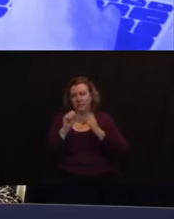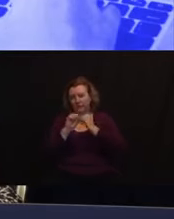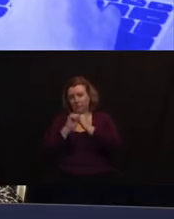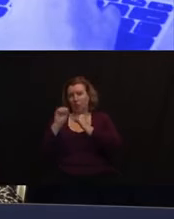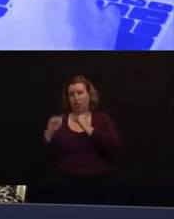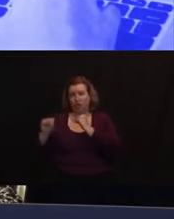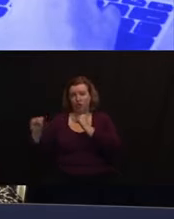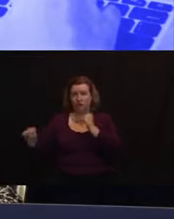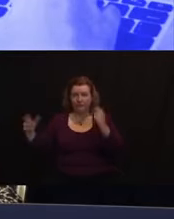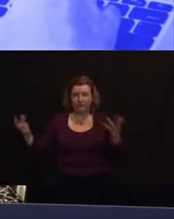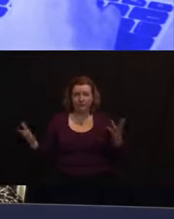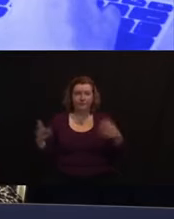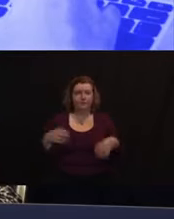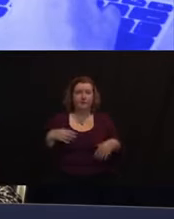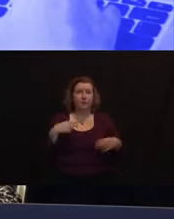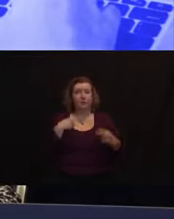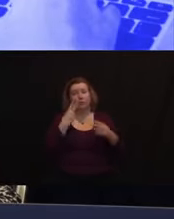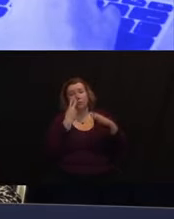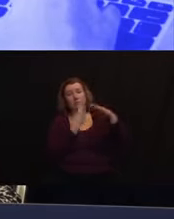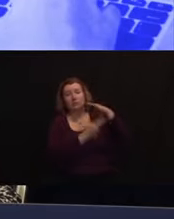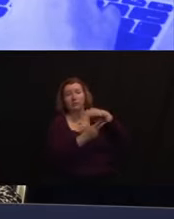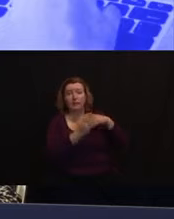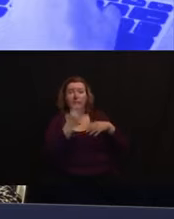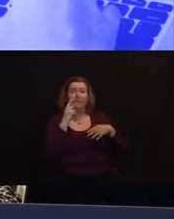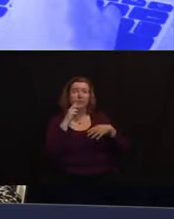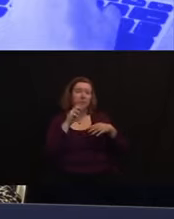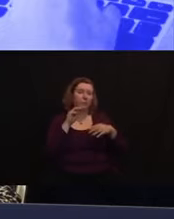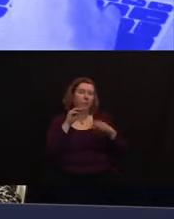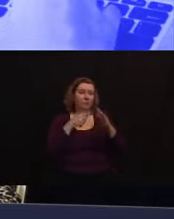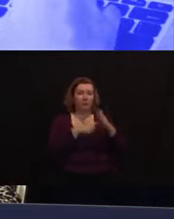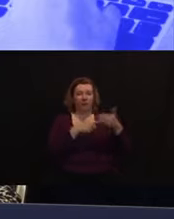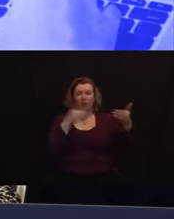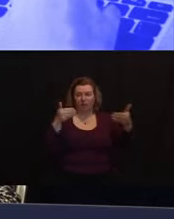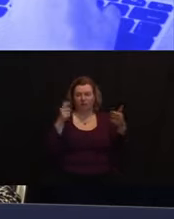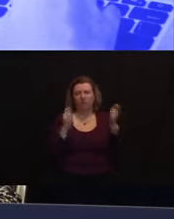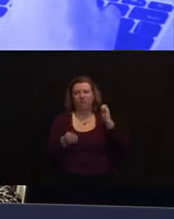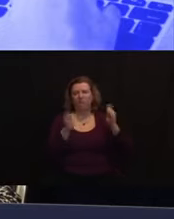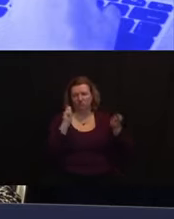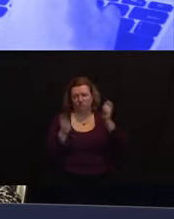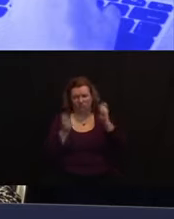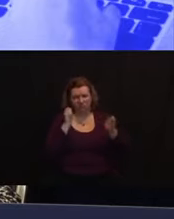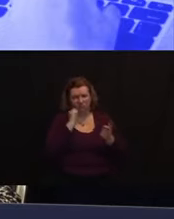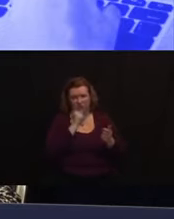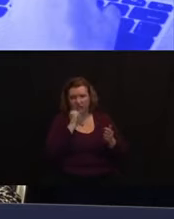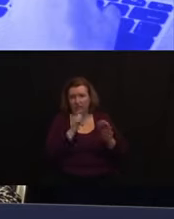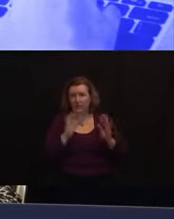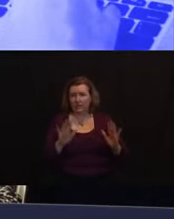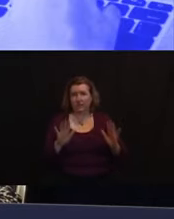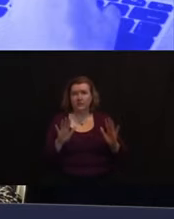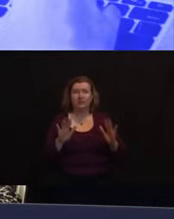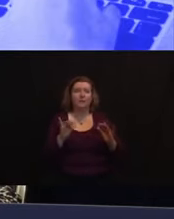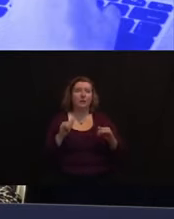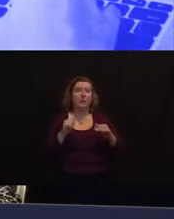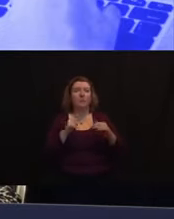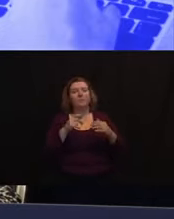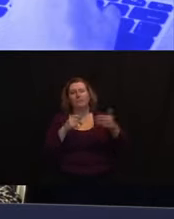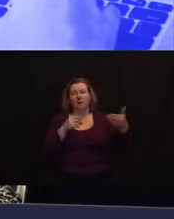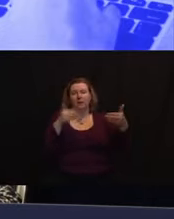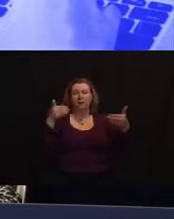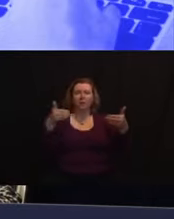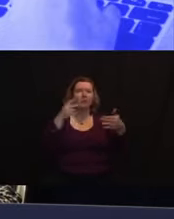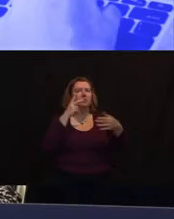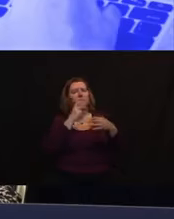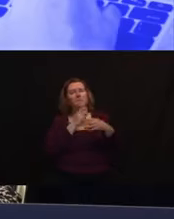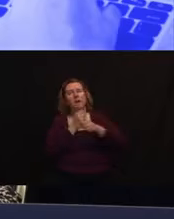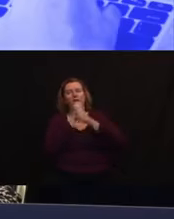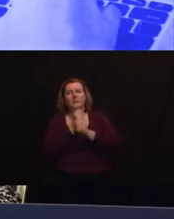factor in the modeling, the scenarios can vary, but they are very helpful for planning purposes. As the